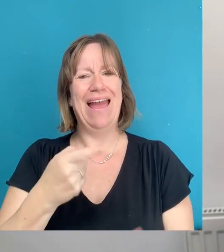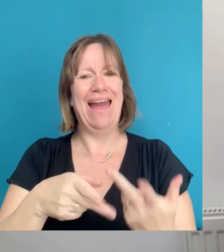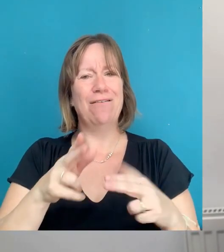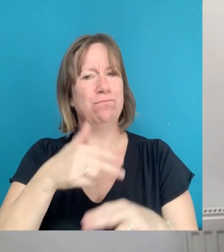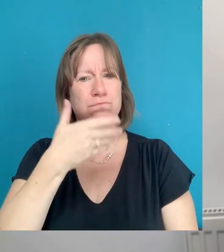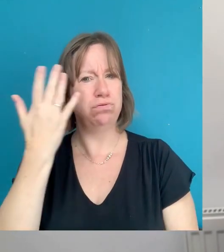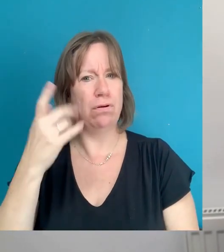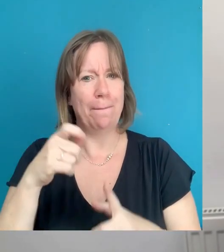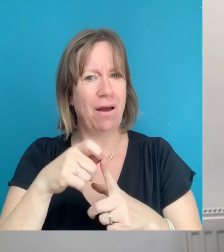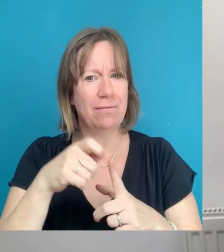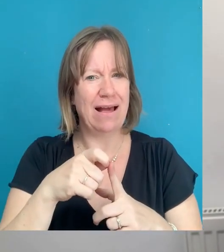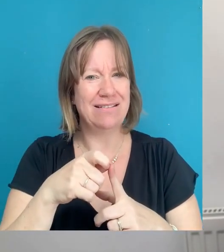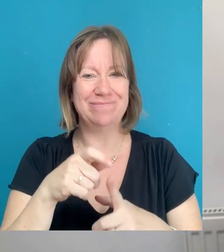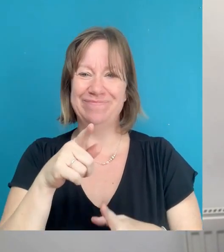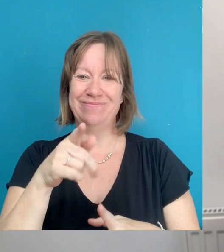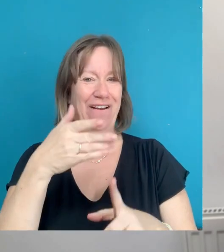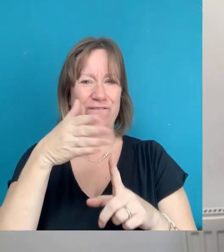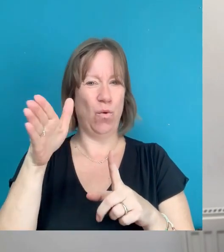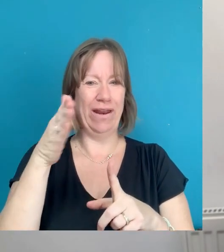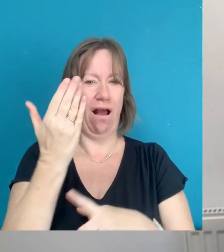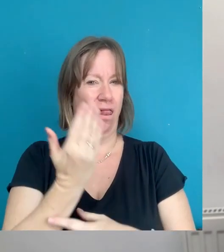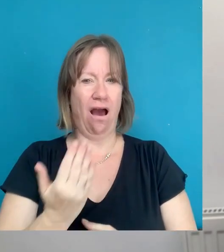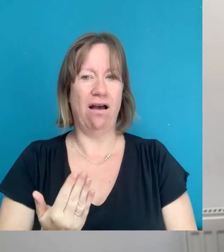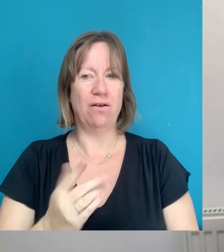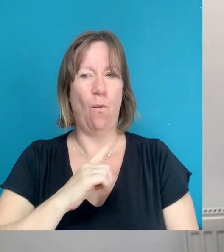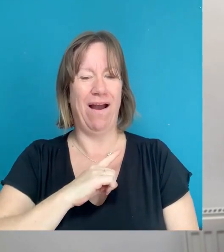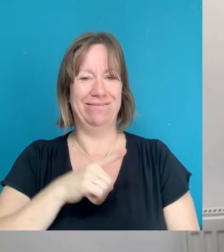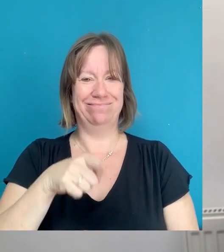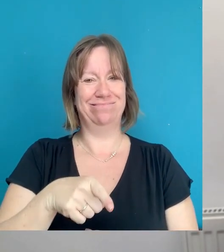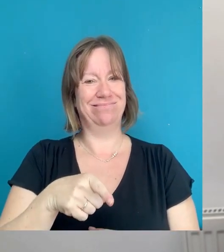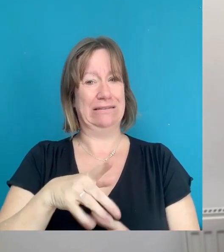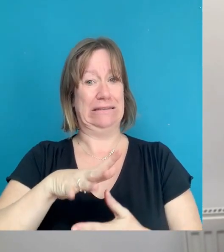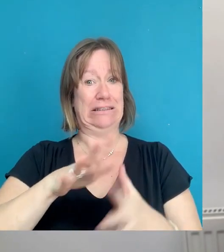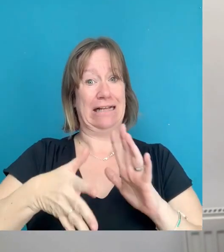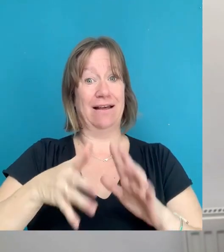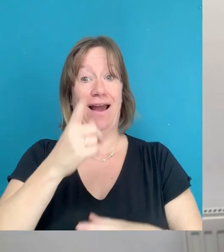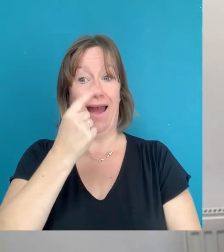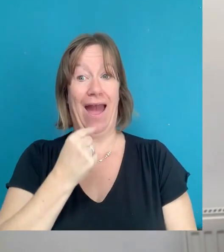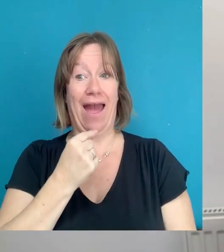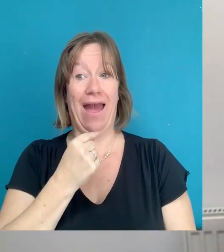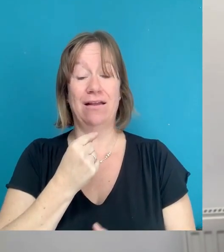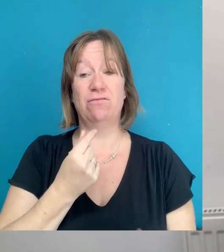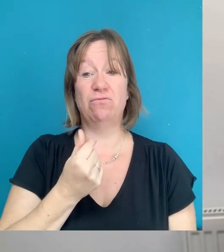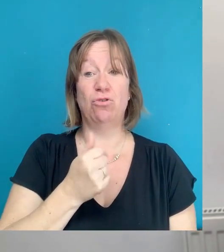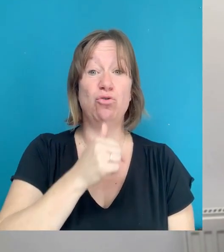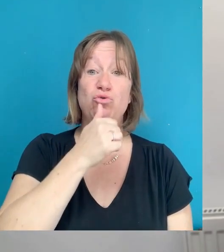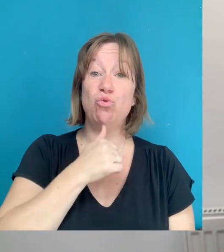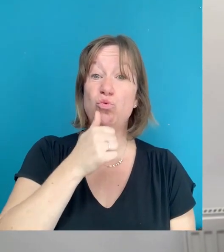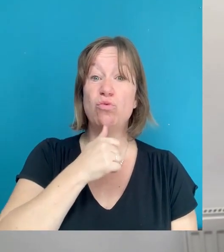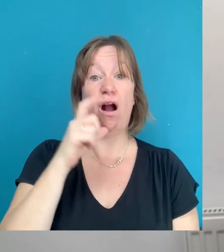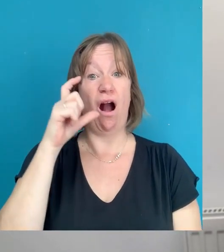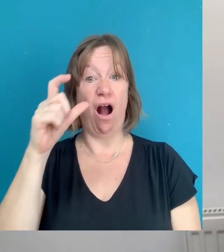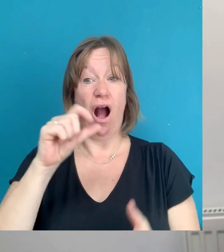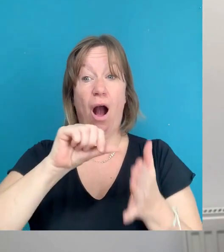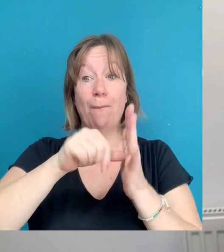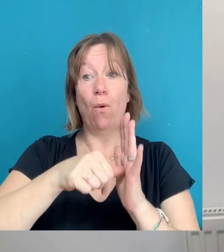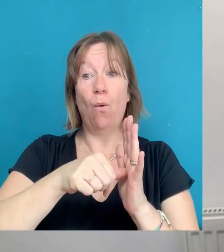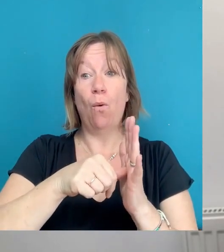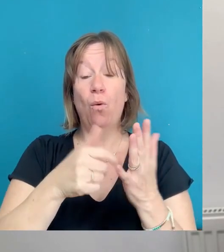would avoid using glass because you don't really think it's going to shatter. But you could use a piece